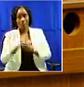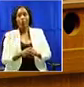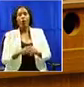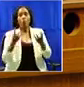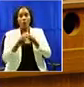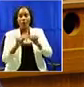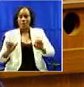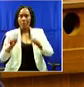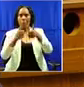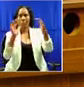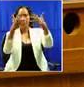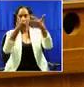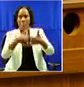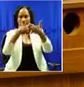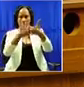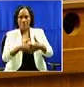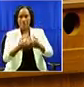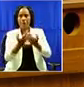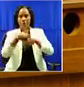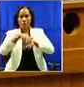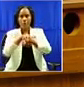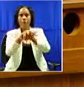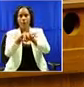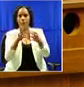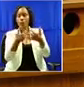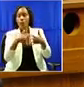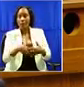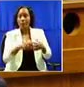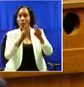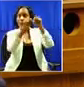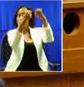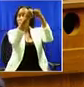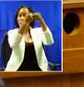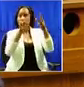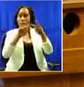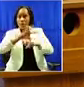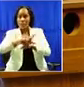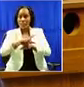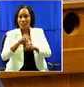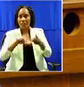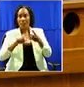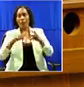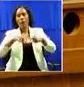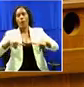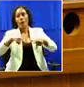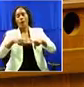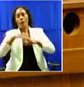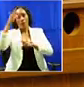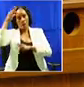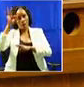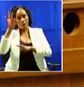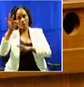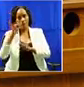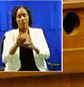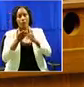and integration between national, provincial, as well as local government. Through the district